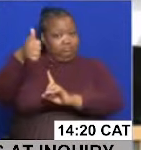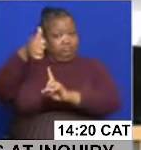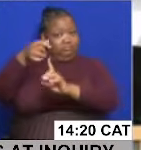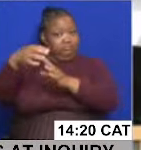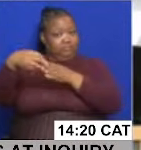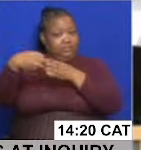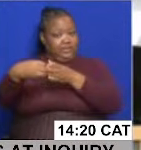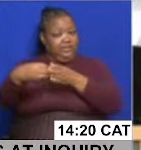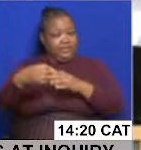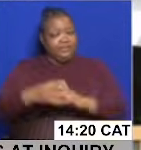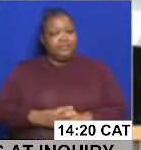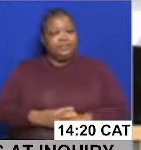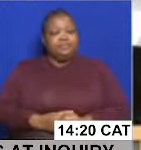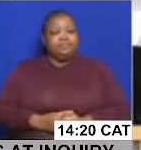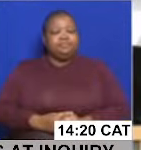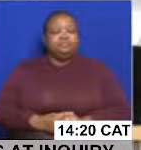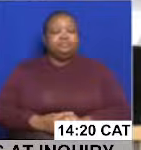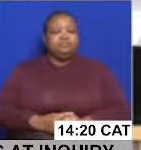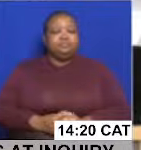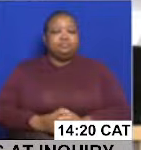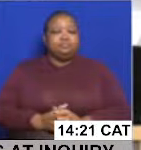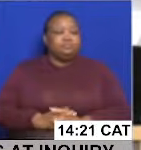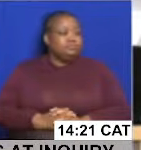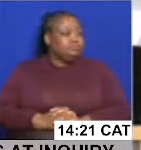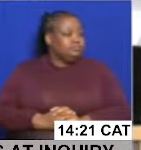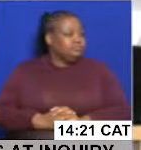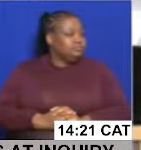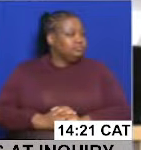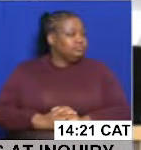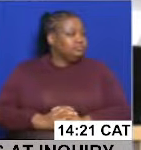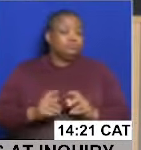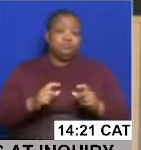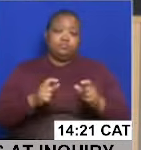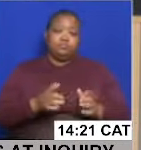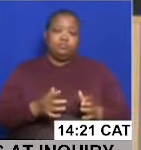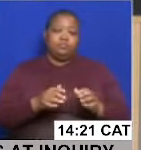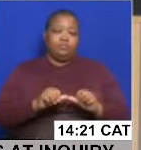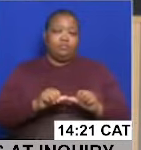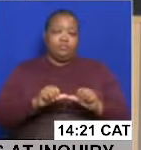My recollection, yeah, Commissioner, go ahead.